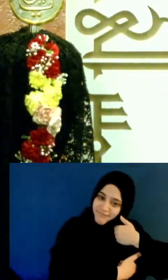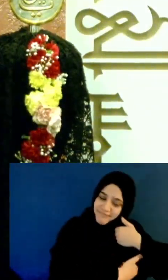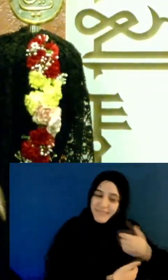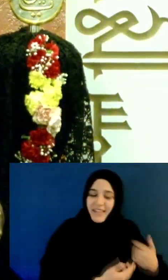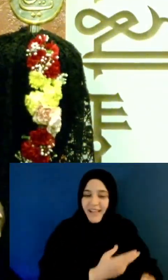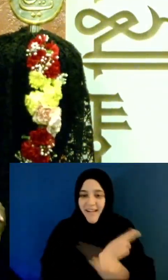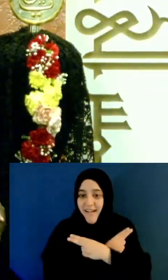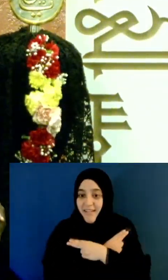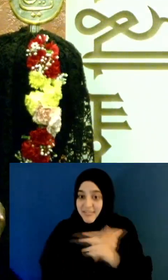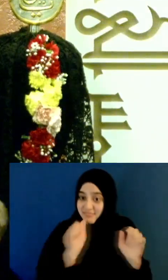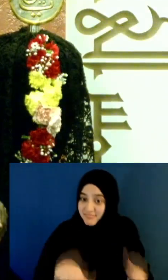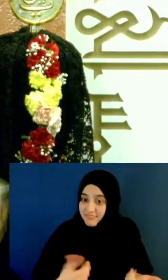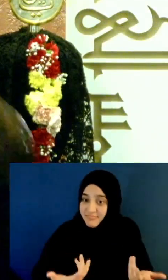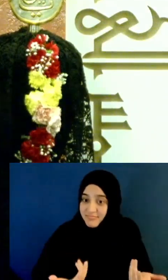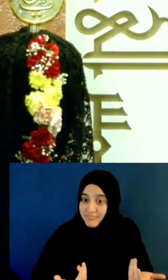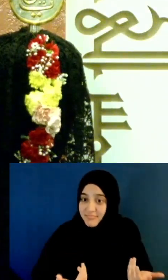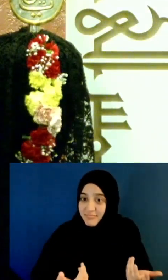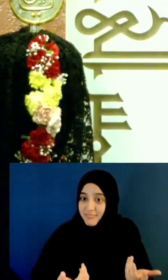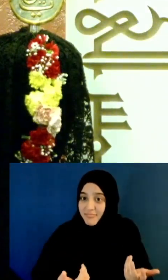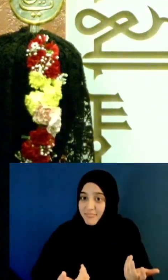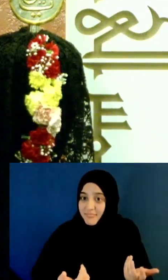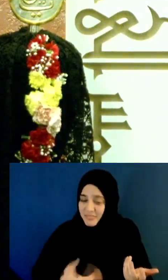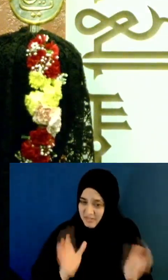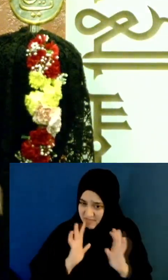hug, TK, TK.